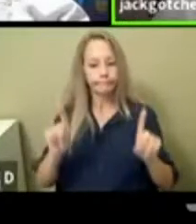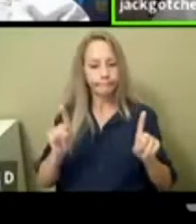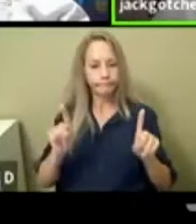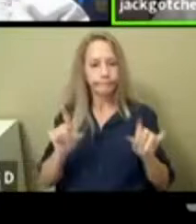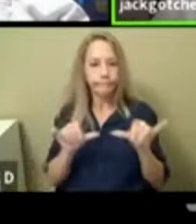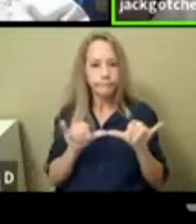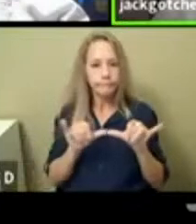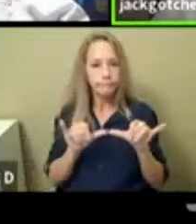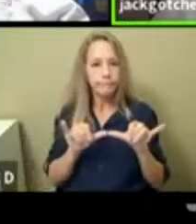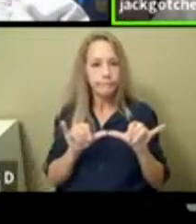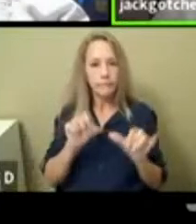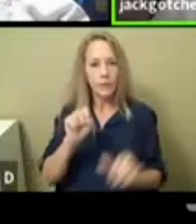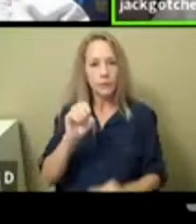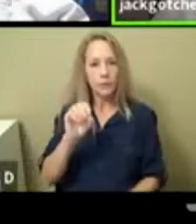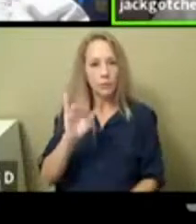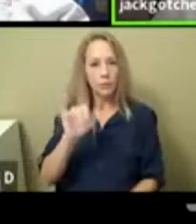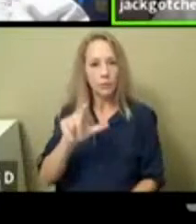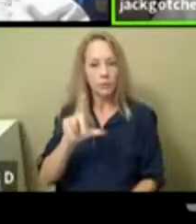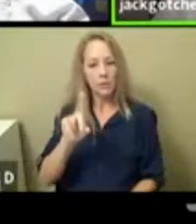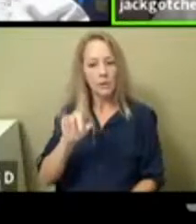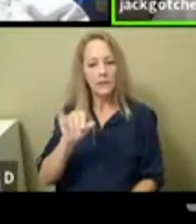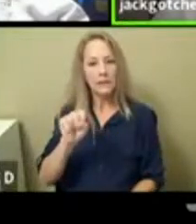regulation. Comments, questions?